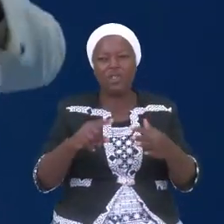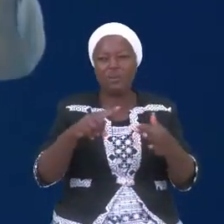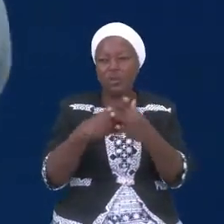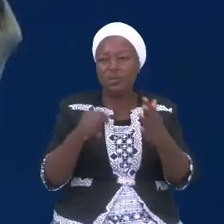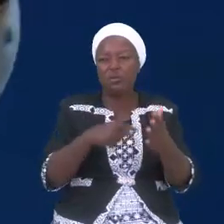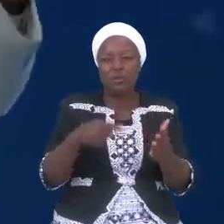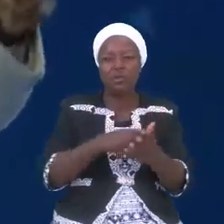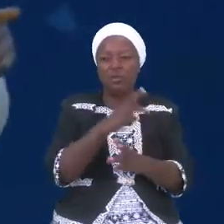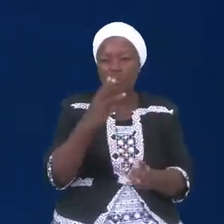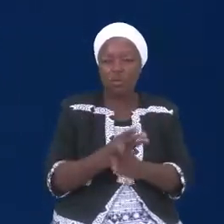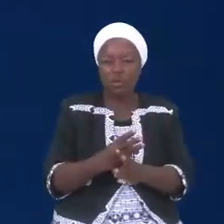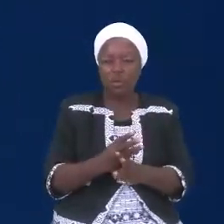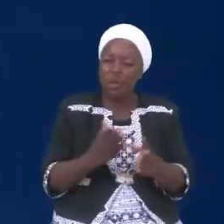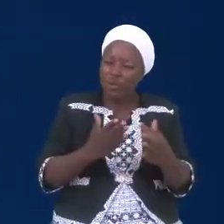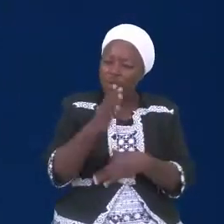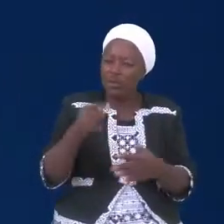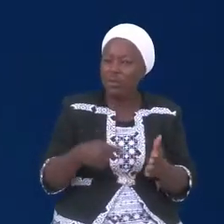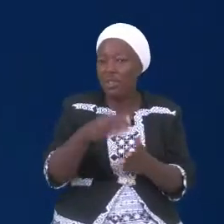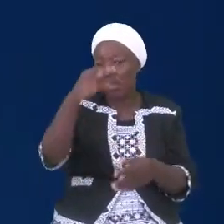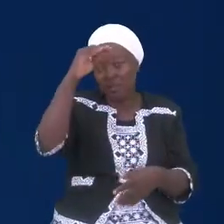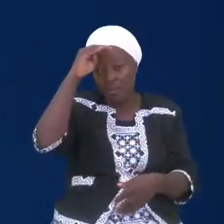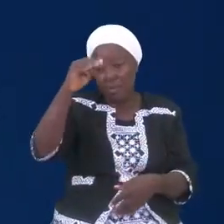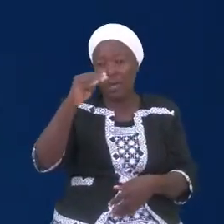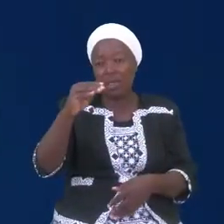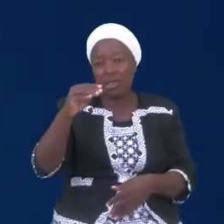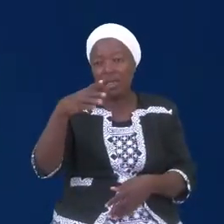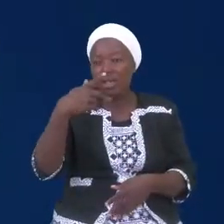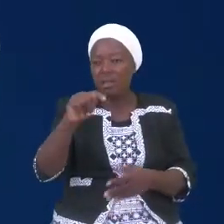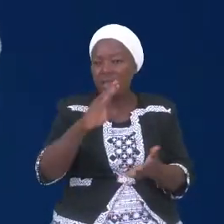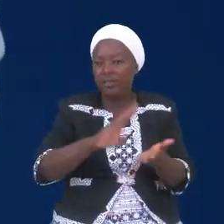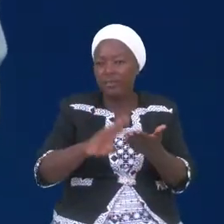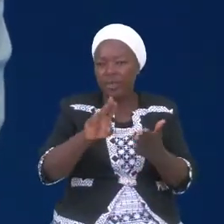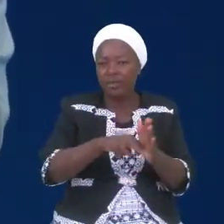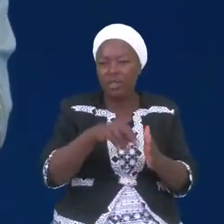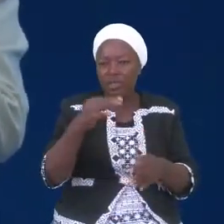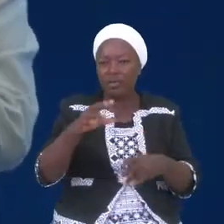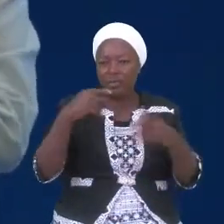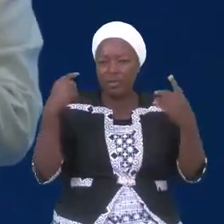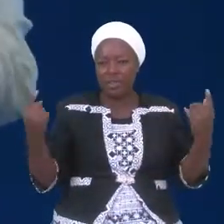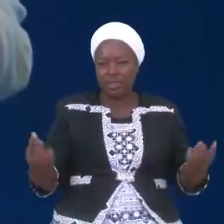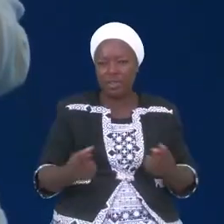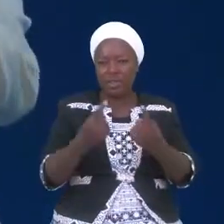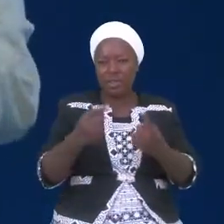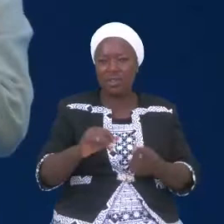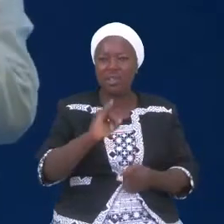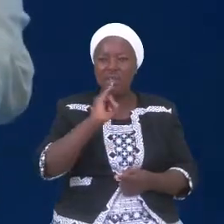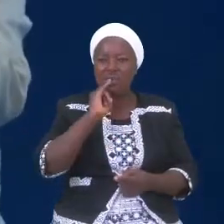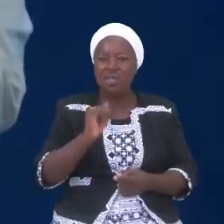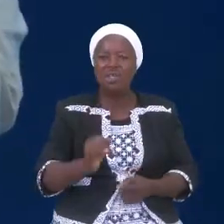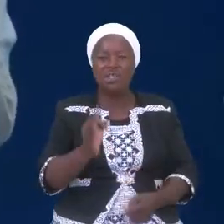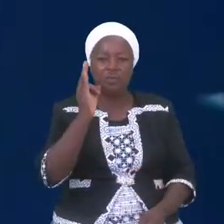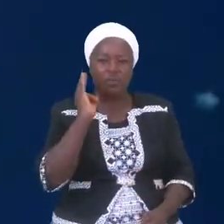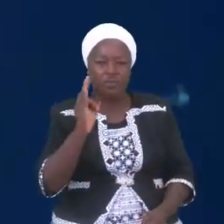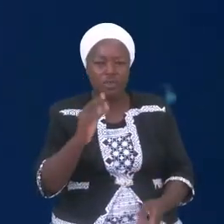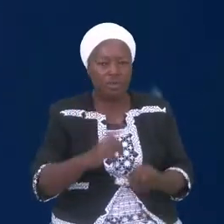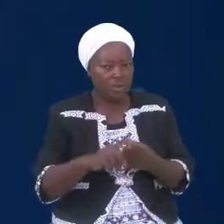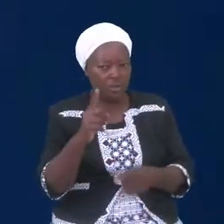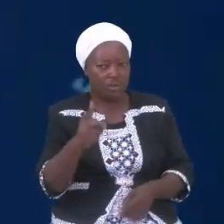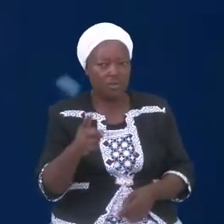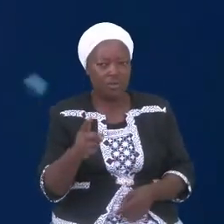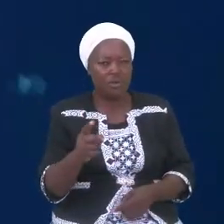world, through this man, the forgiveness of sin is preached unto you. Look at